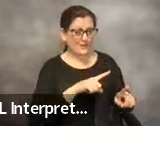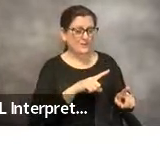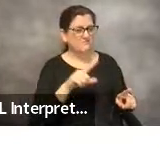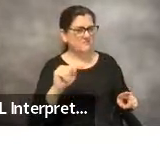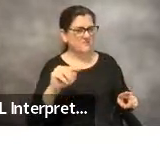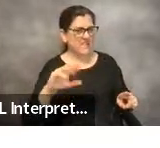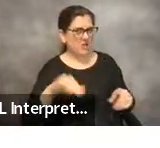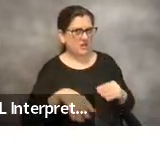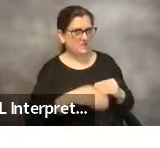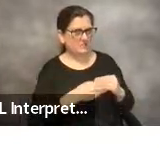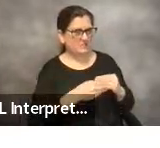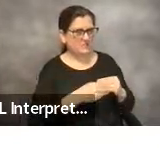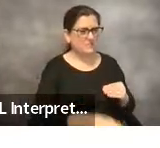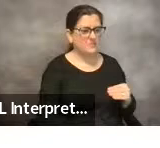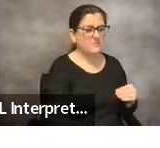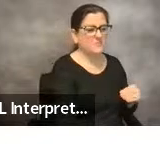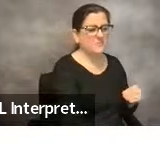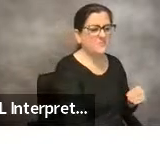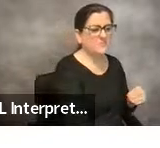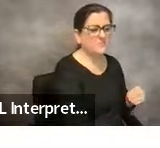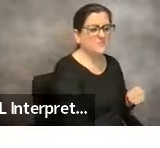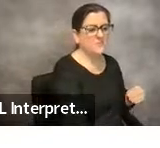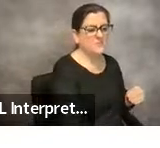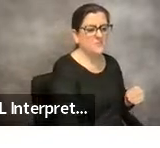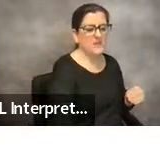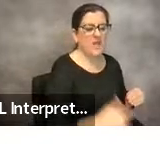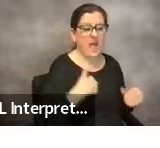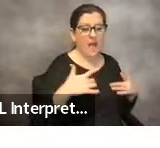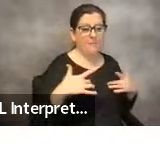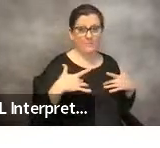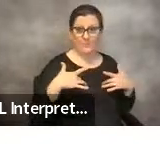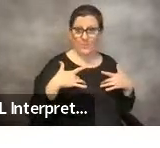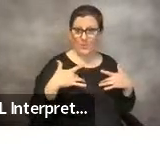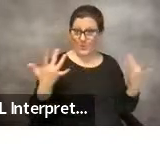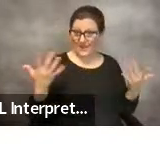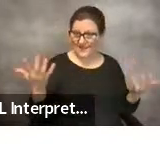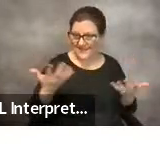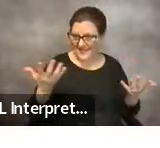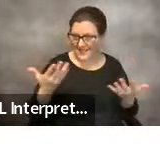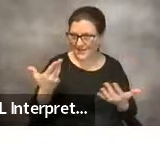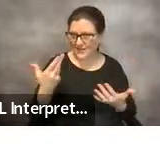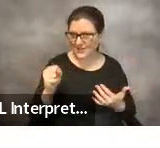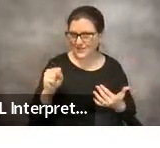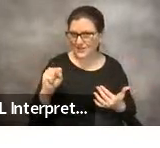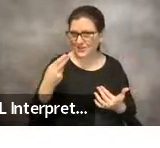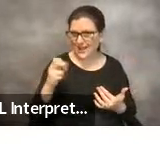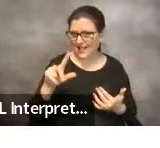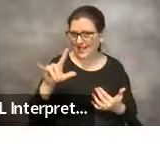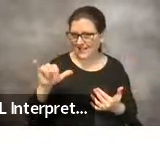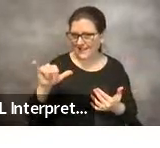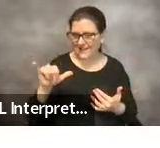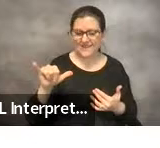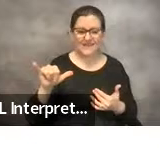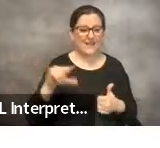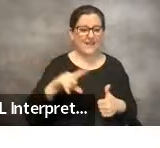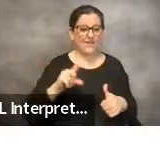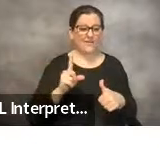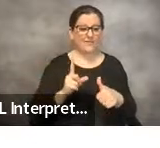in. I am so glad that you're on here, Shelley. I would